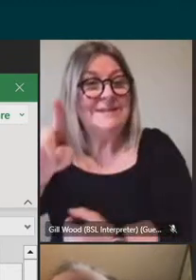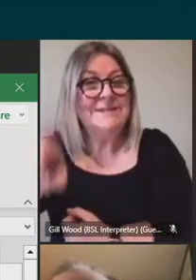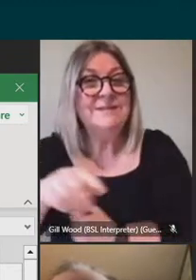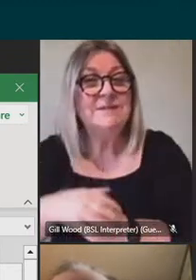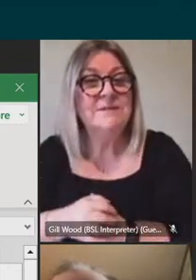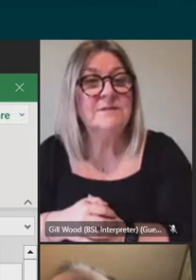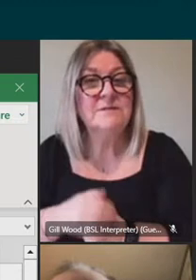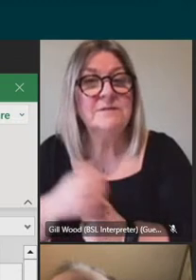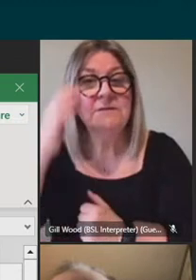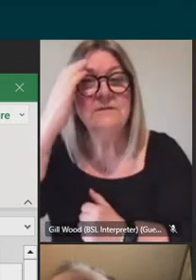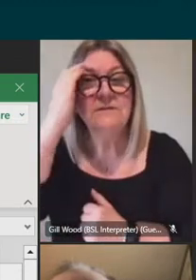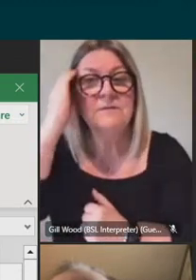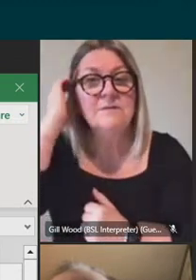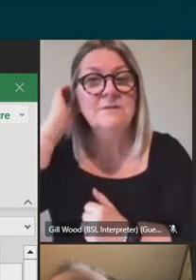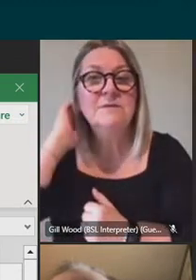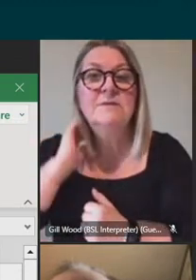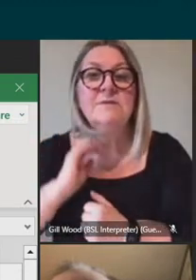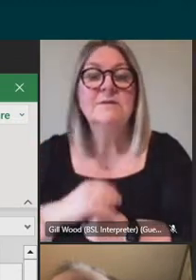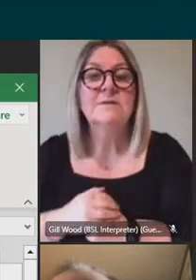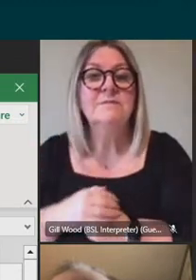I'll come back to Councillor Bell.